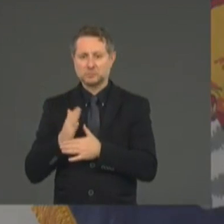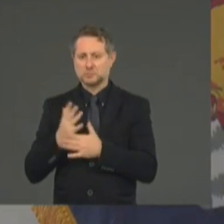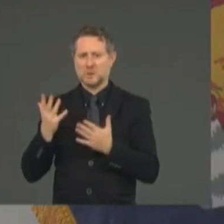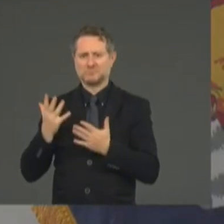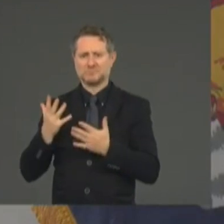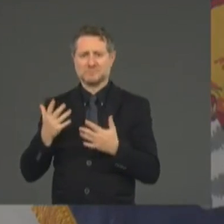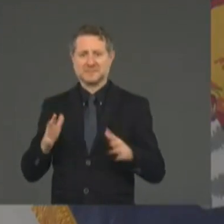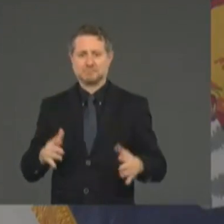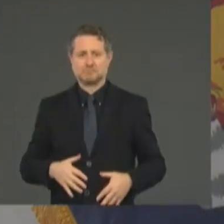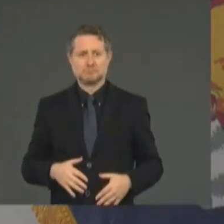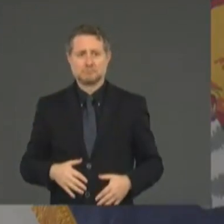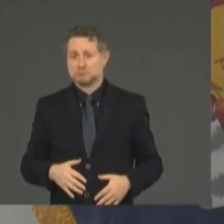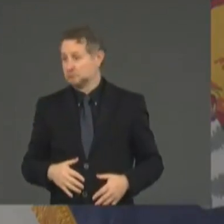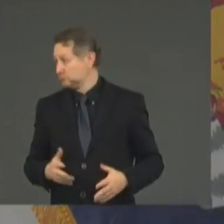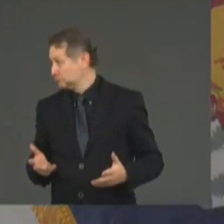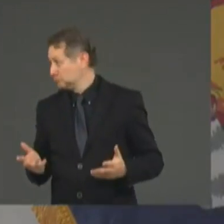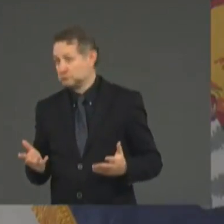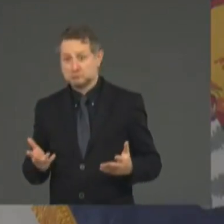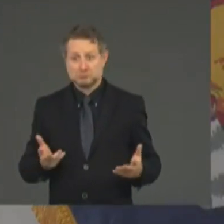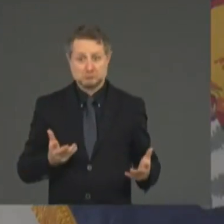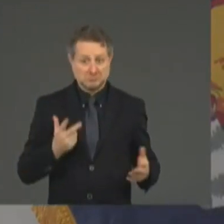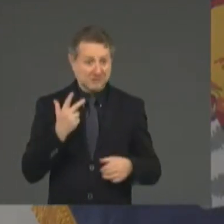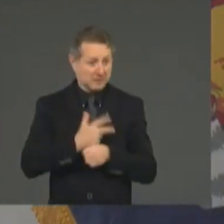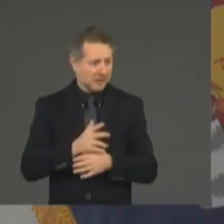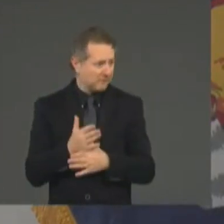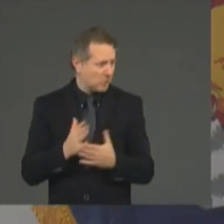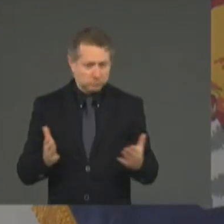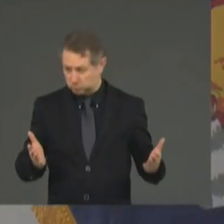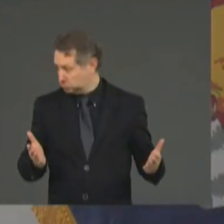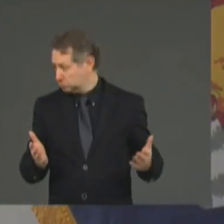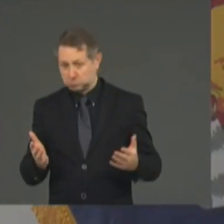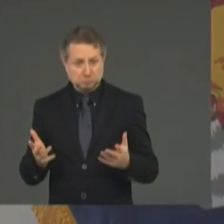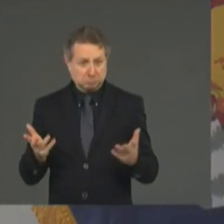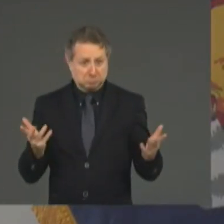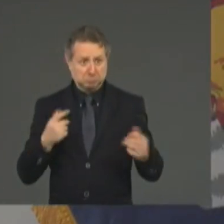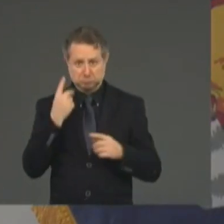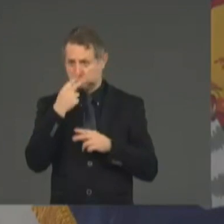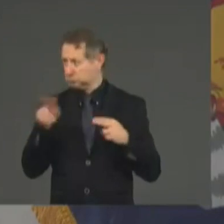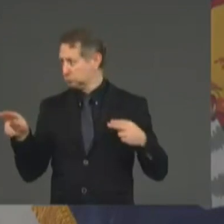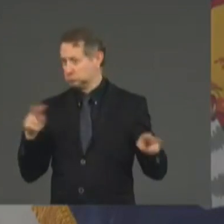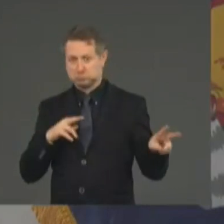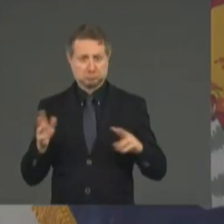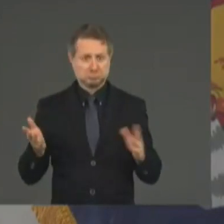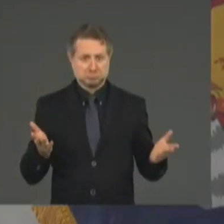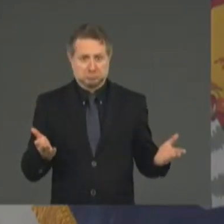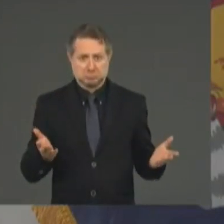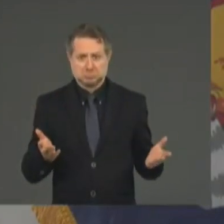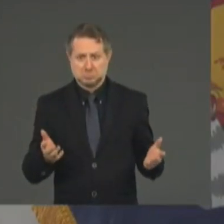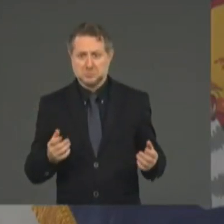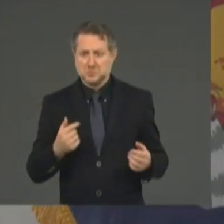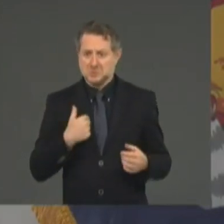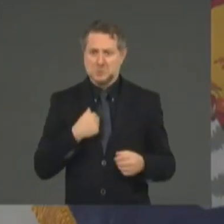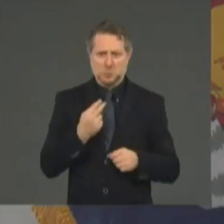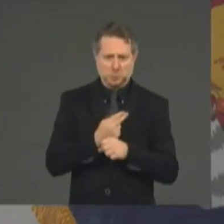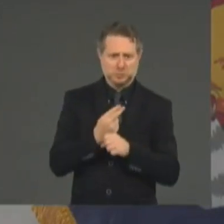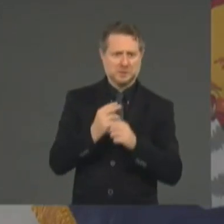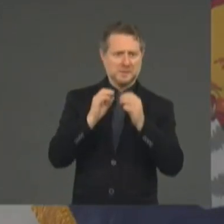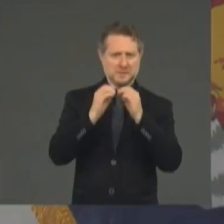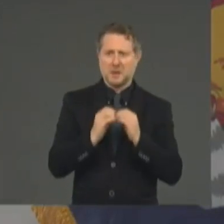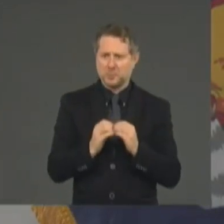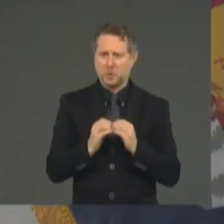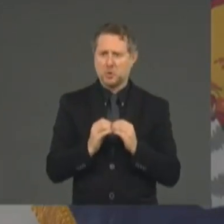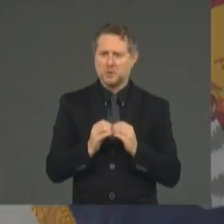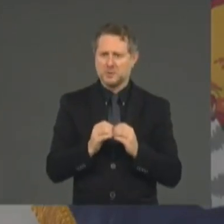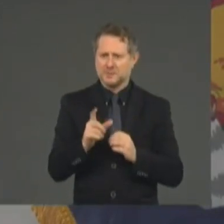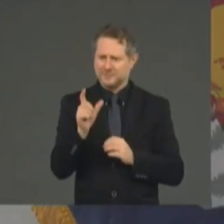right? That's a 3-day rolling average. Yep. And we have numbers for what that 3-day